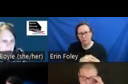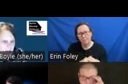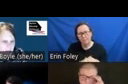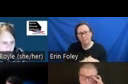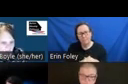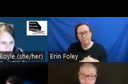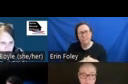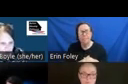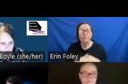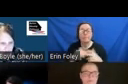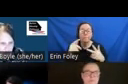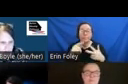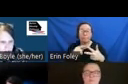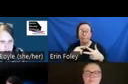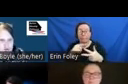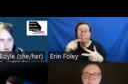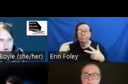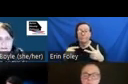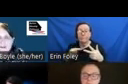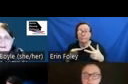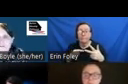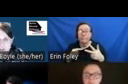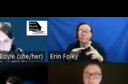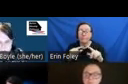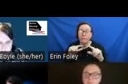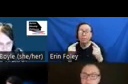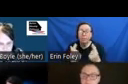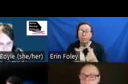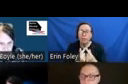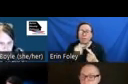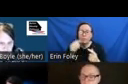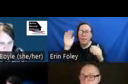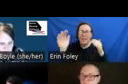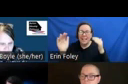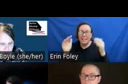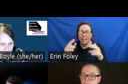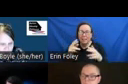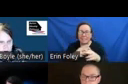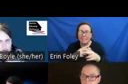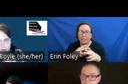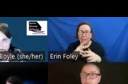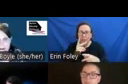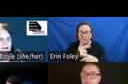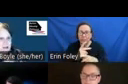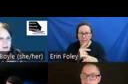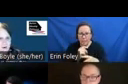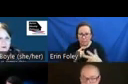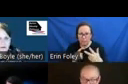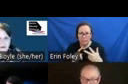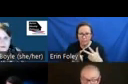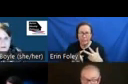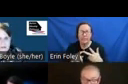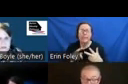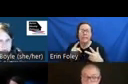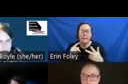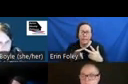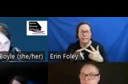And then the last one I want to talk about is group adult foster care. And group adult foster care is worth